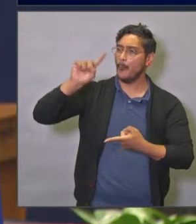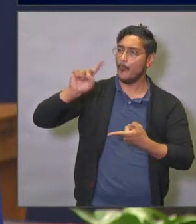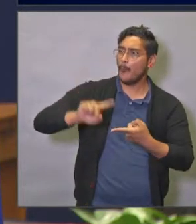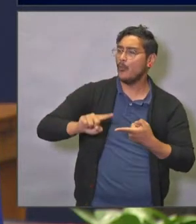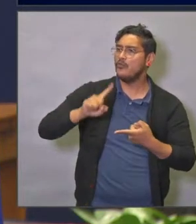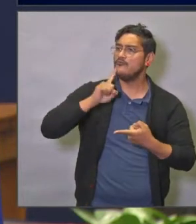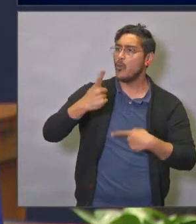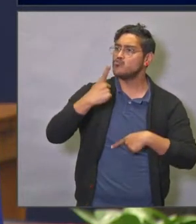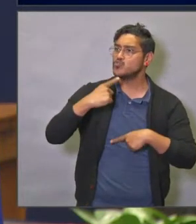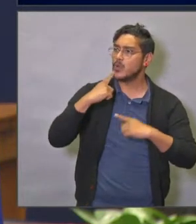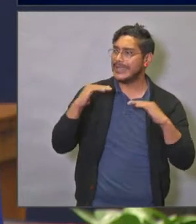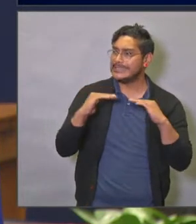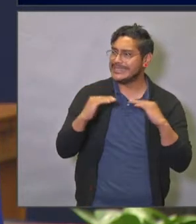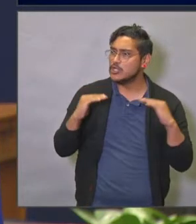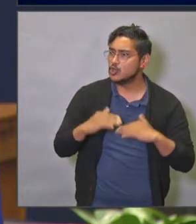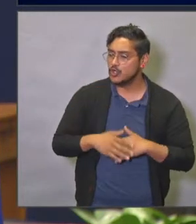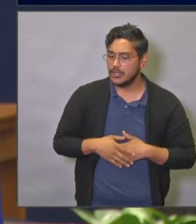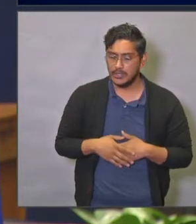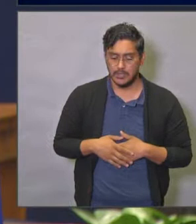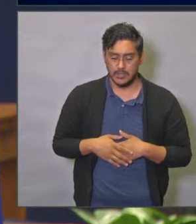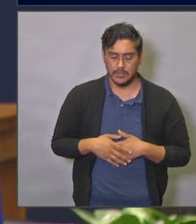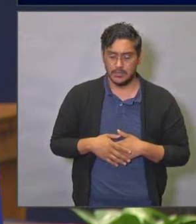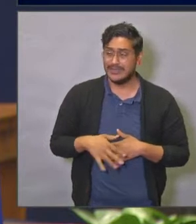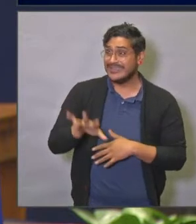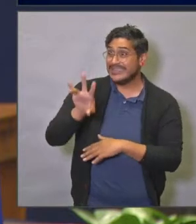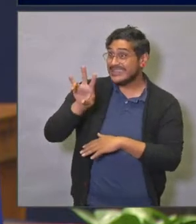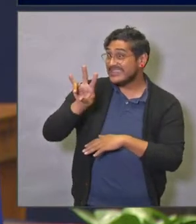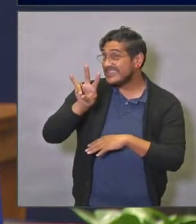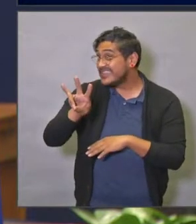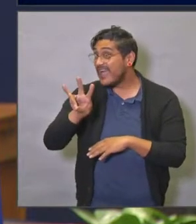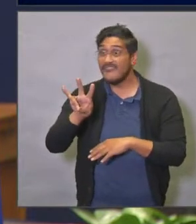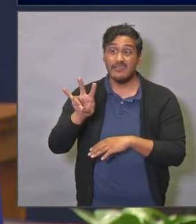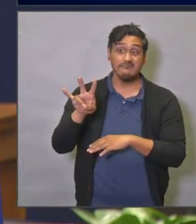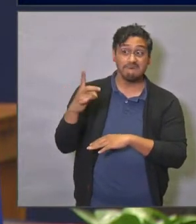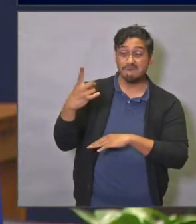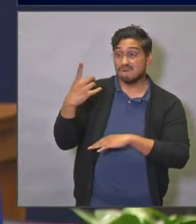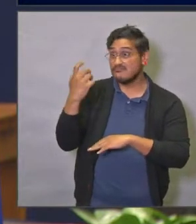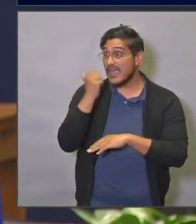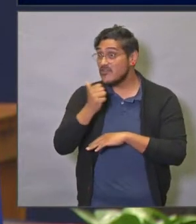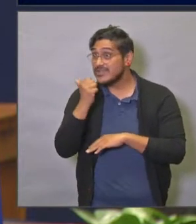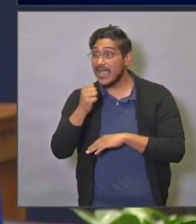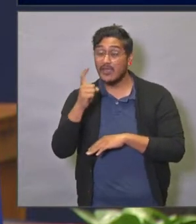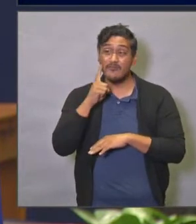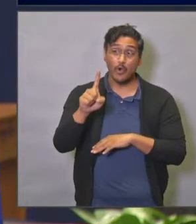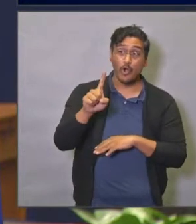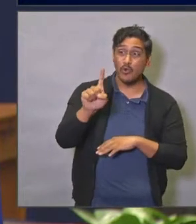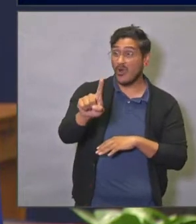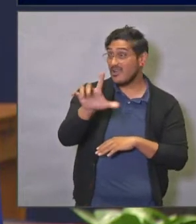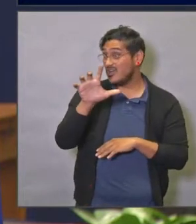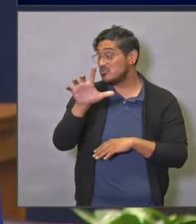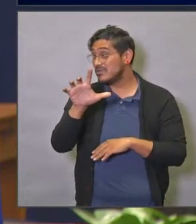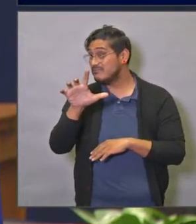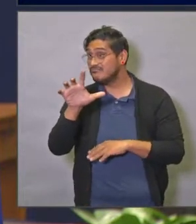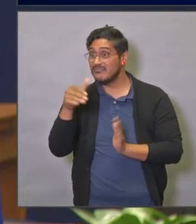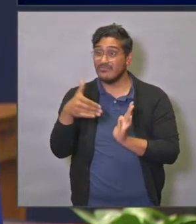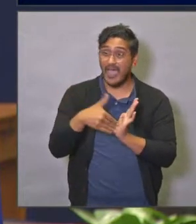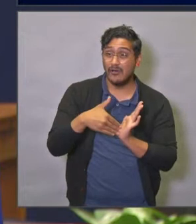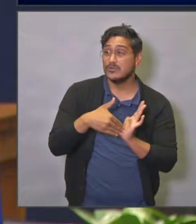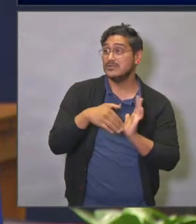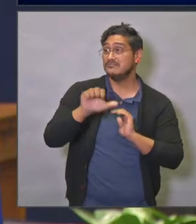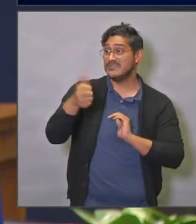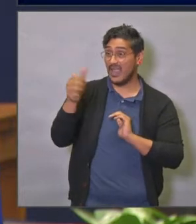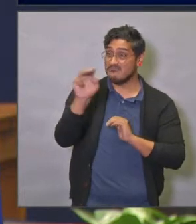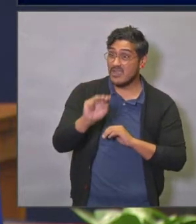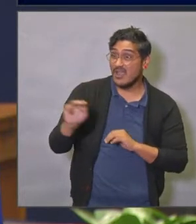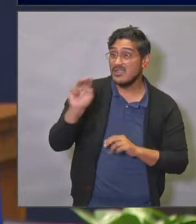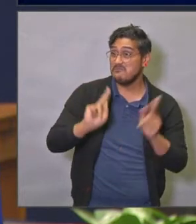tier. 7 cases a day, new cases a day on average per 100,000, 10 million people in the county. That